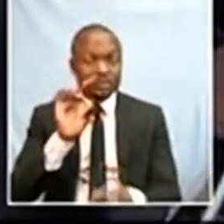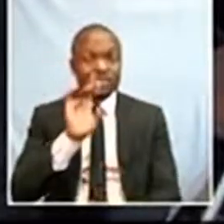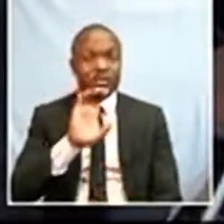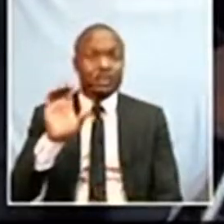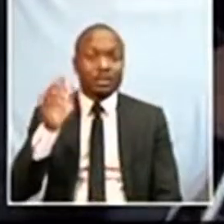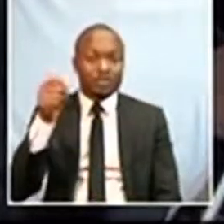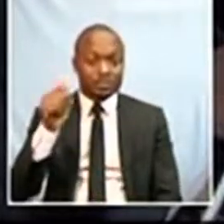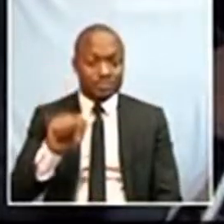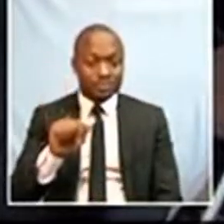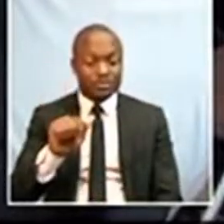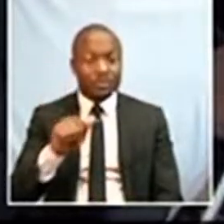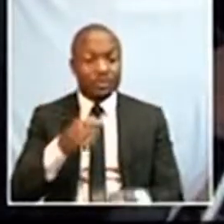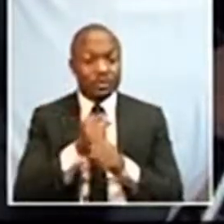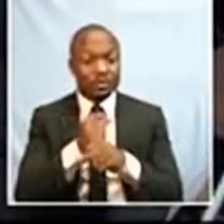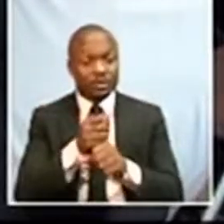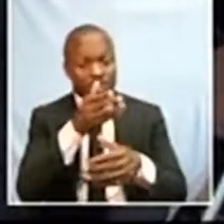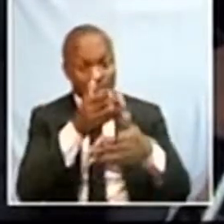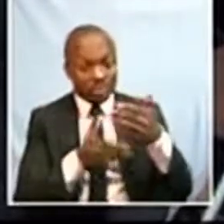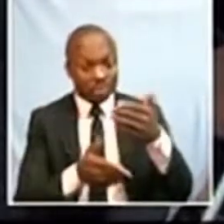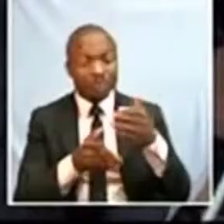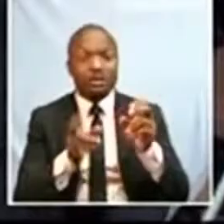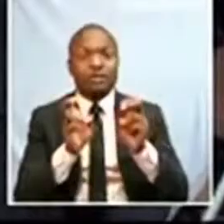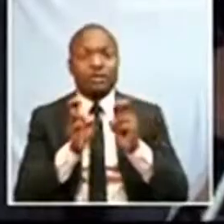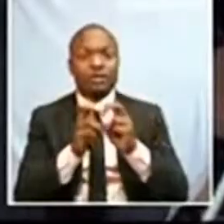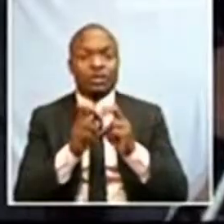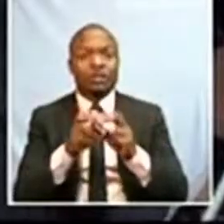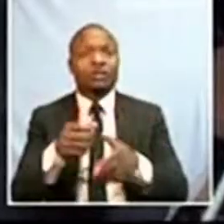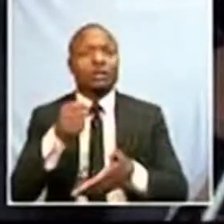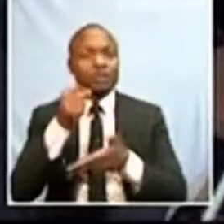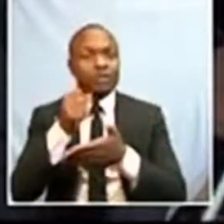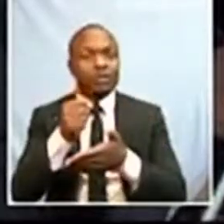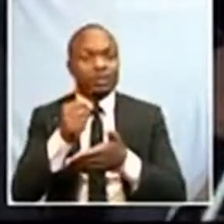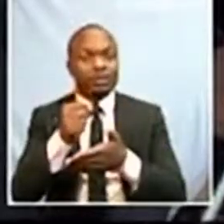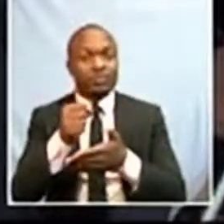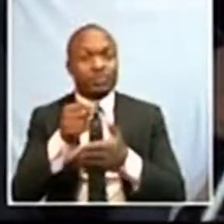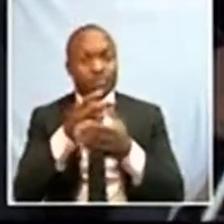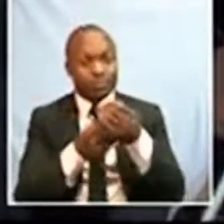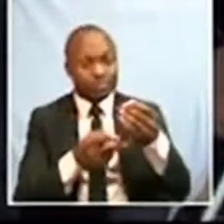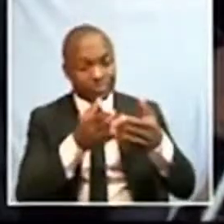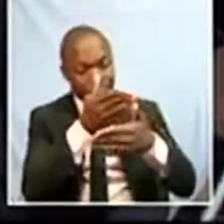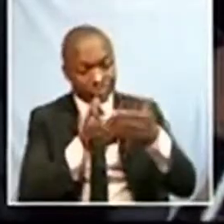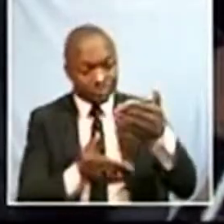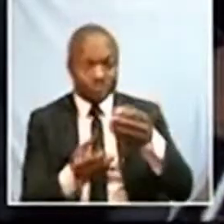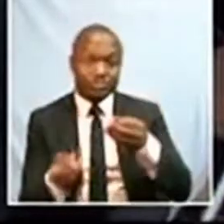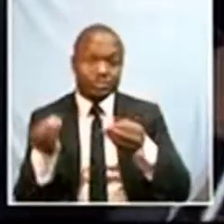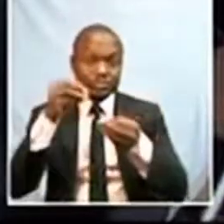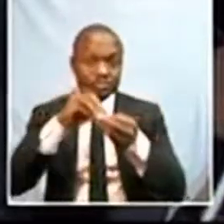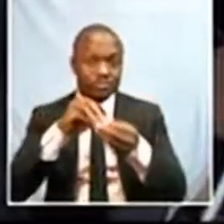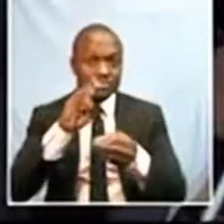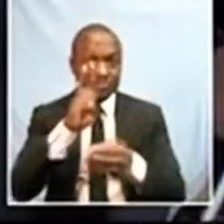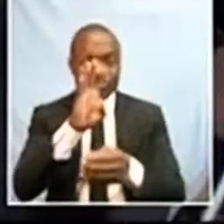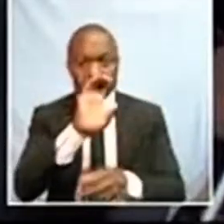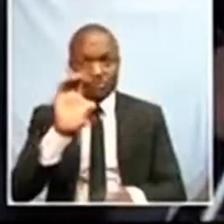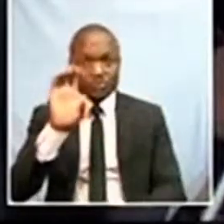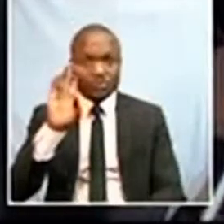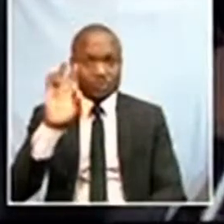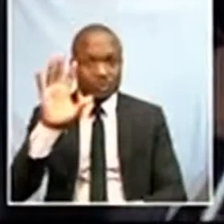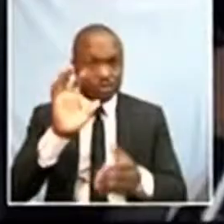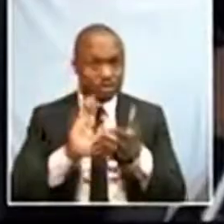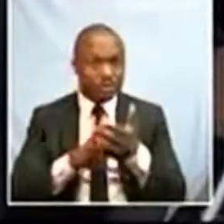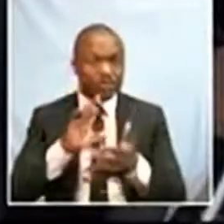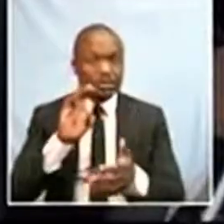94,810, which made this total contract sum for both lots to increase to